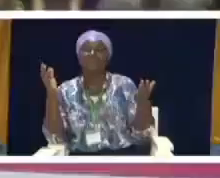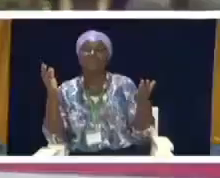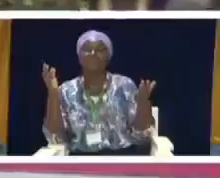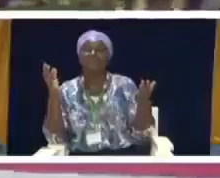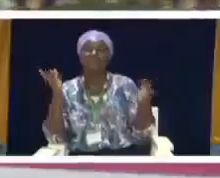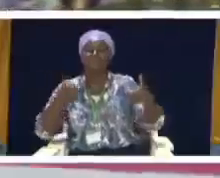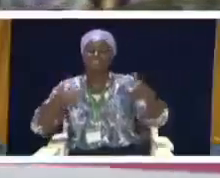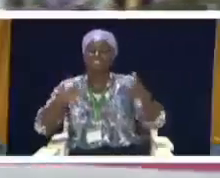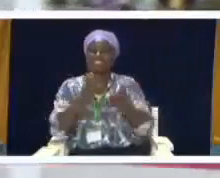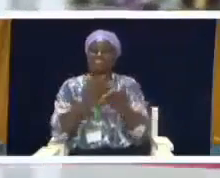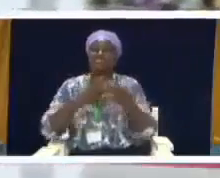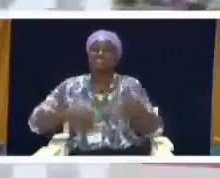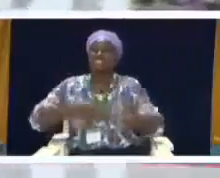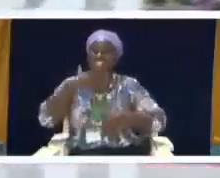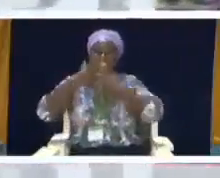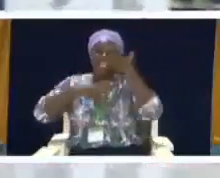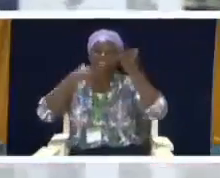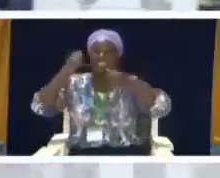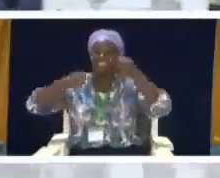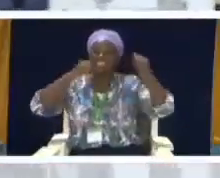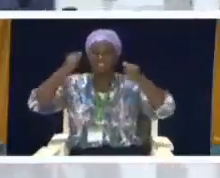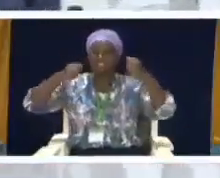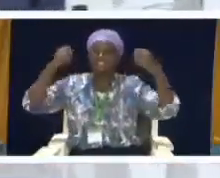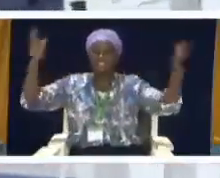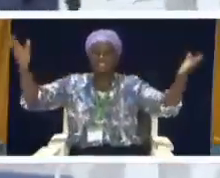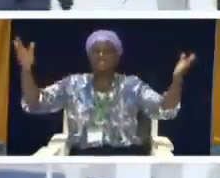Let somebody shout hallelujah.